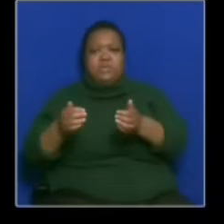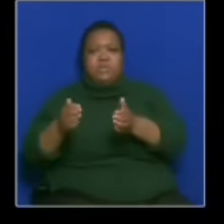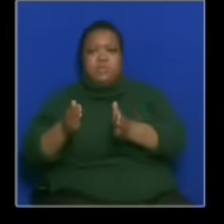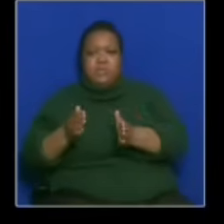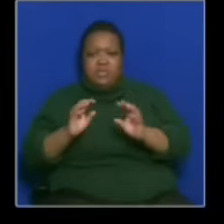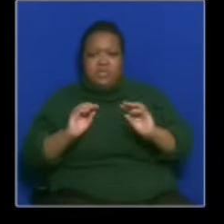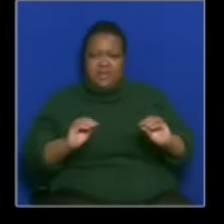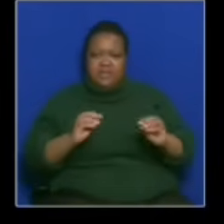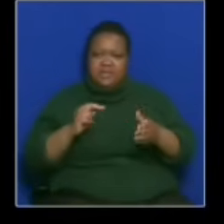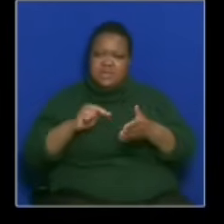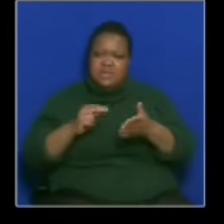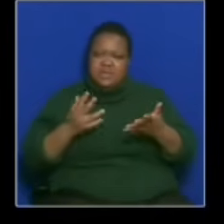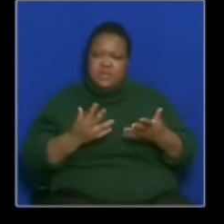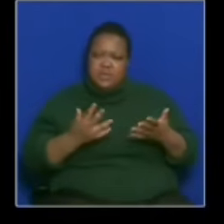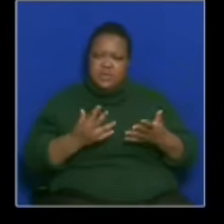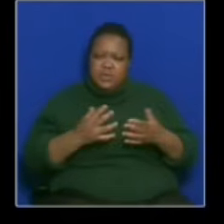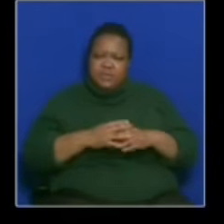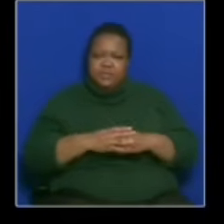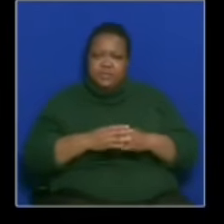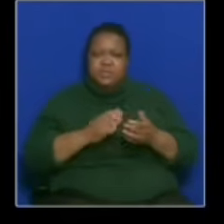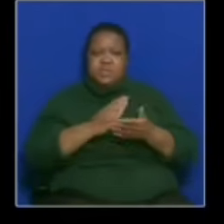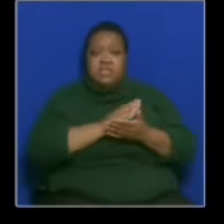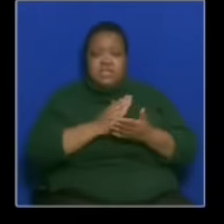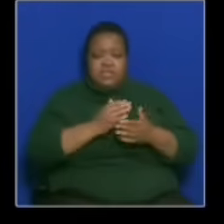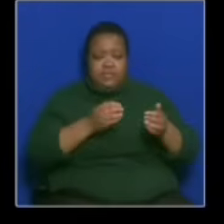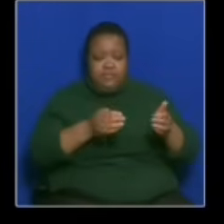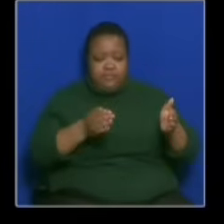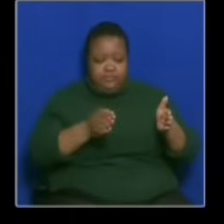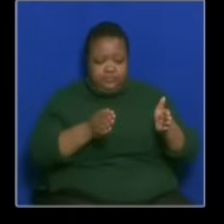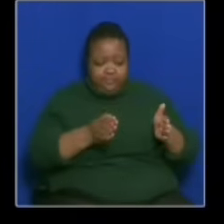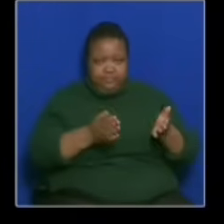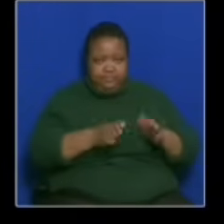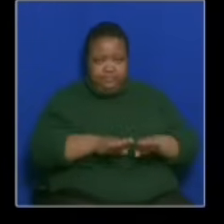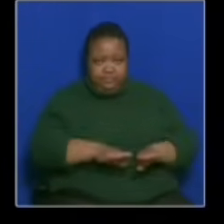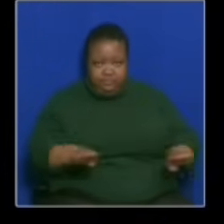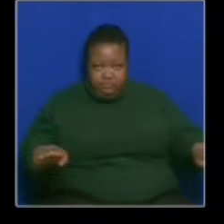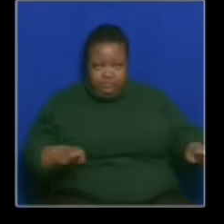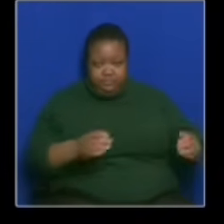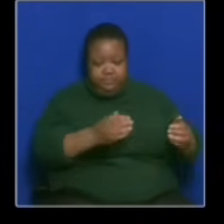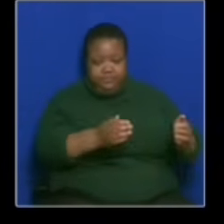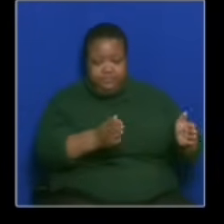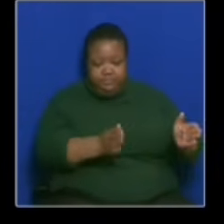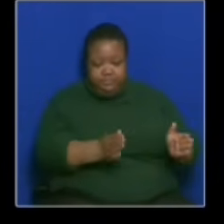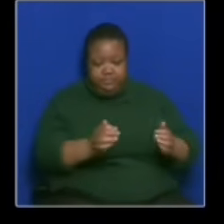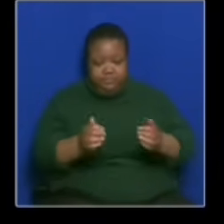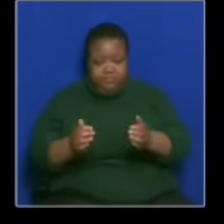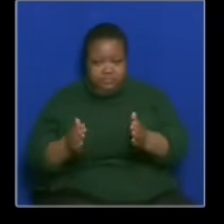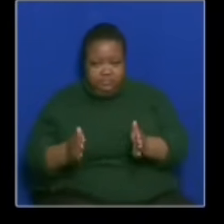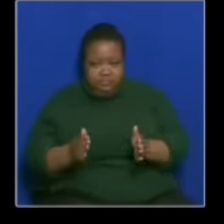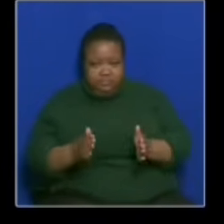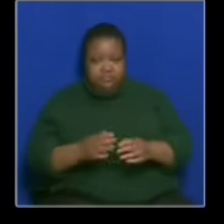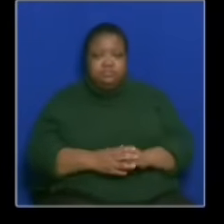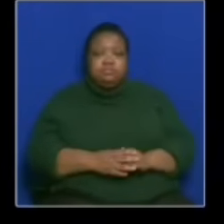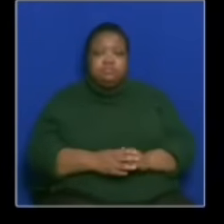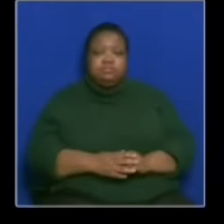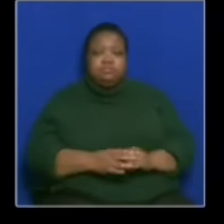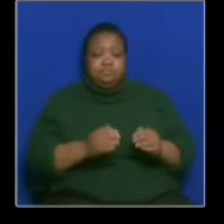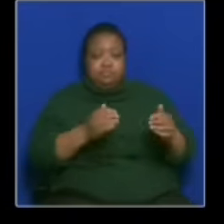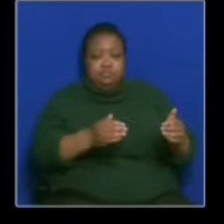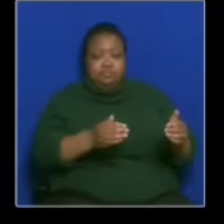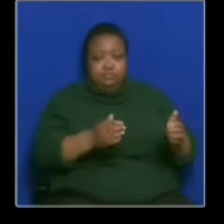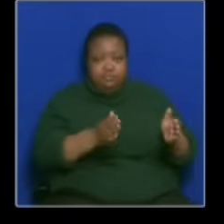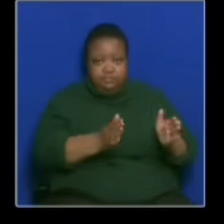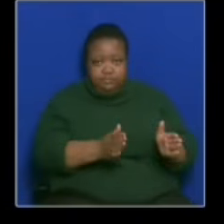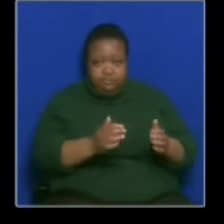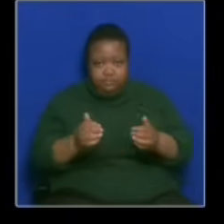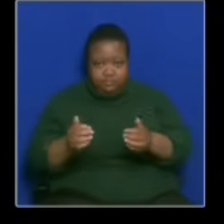I saw some boxes of cigarettes on the ground at a certain, not many. I'm inferring that the boxes,